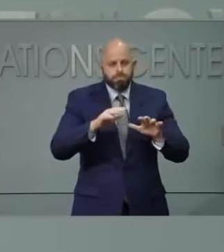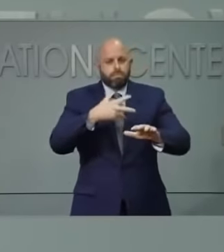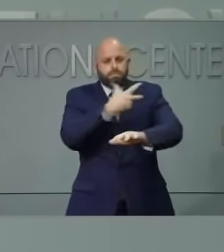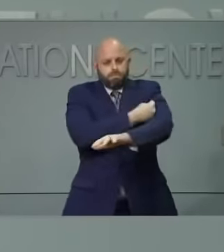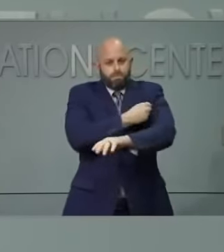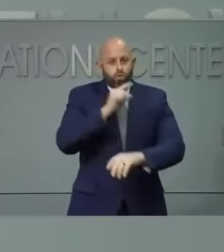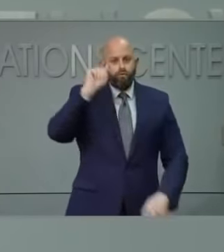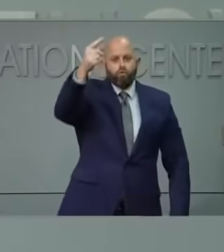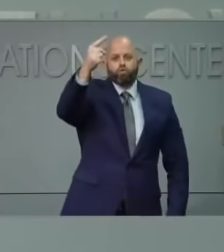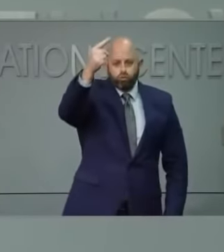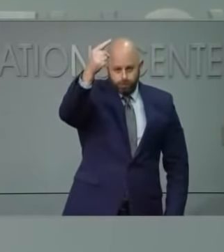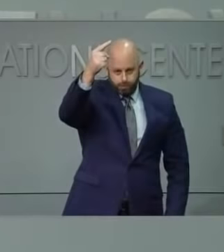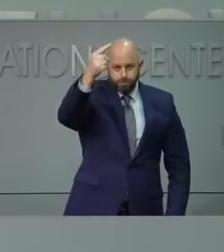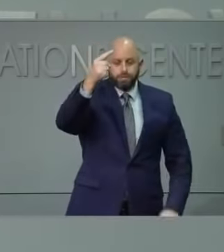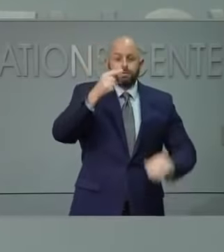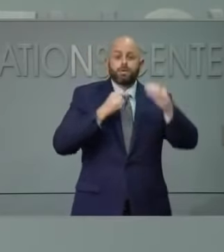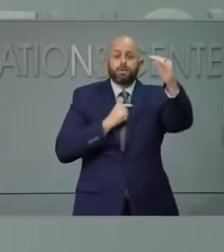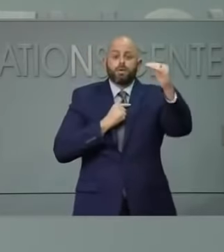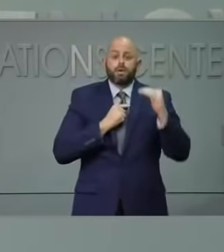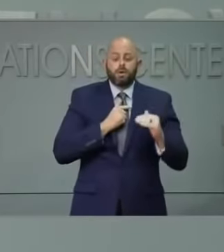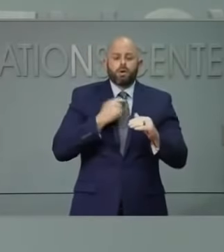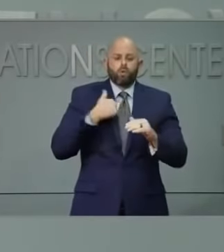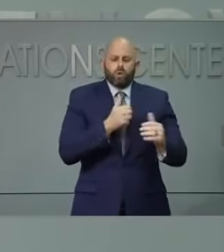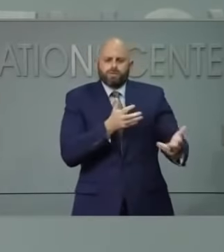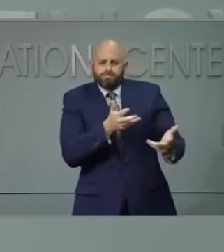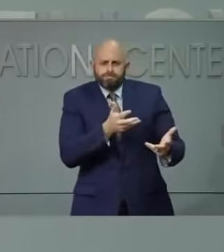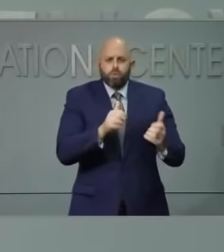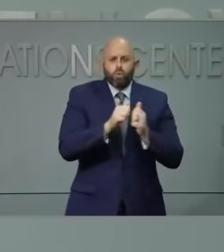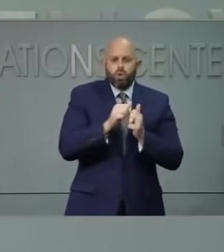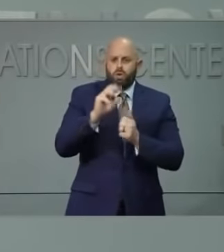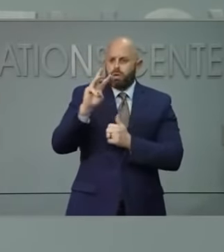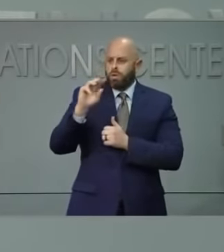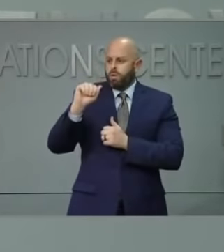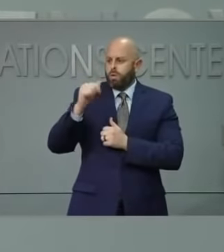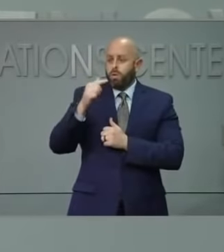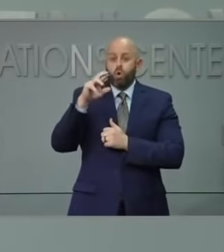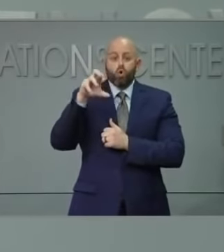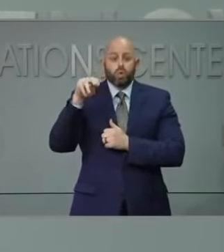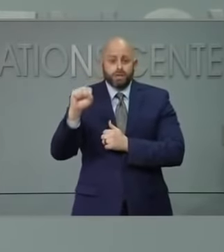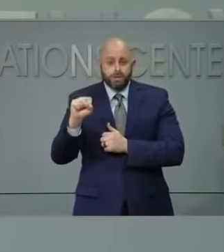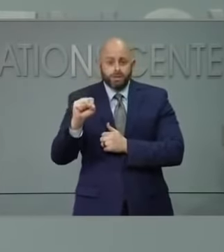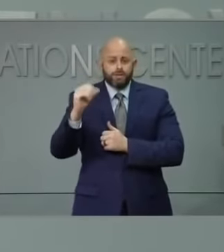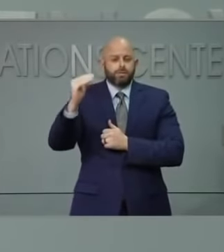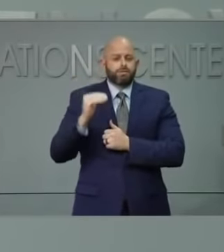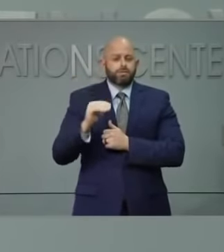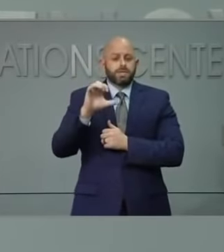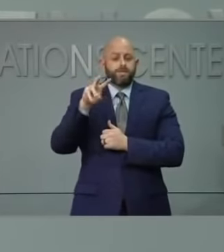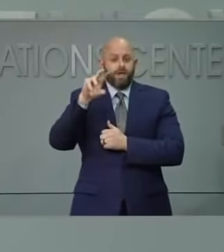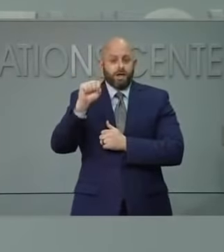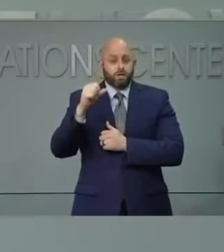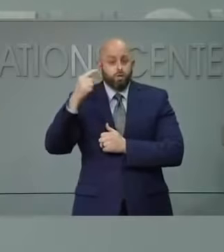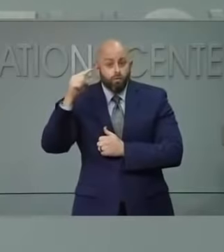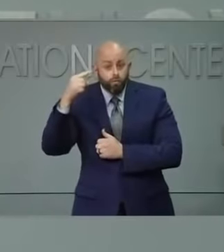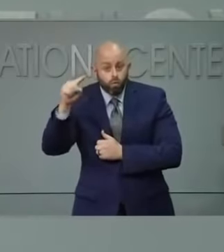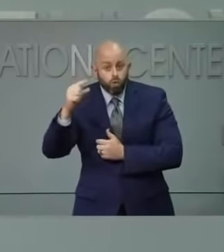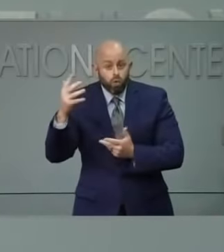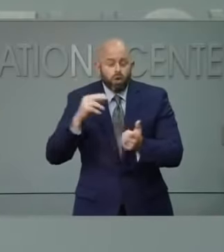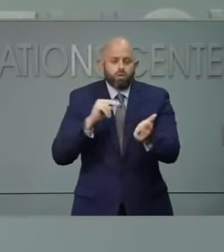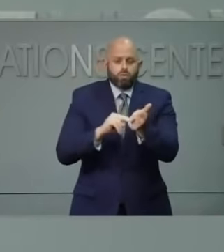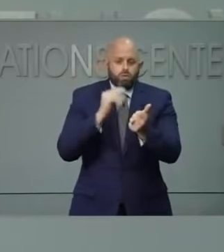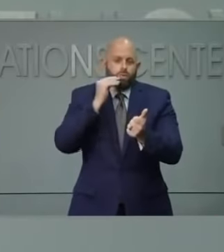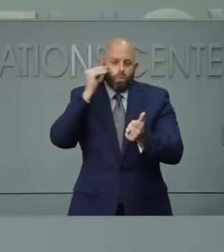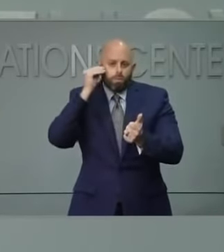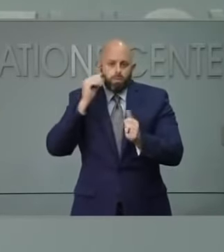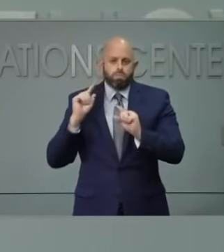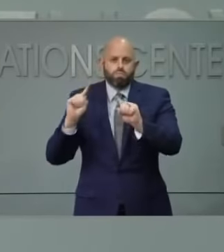be working with Walgreens and CVS to begin vaccinations in all of our long-term care facilities, both the residents and